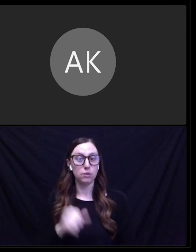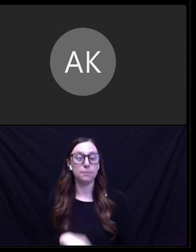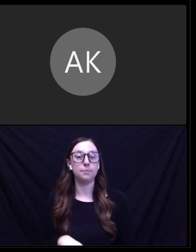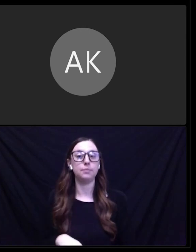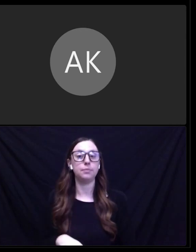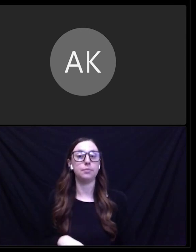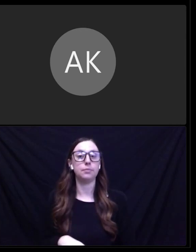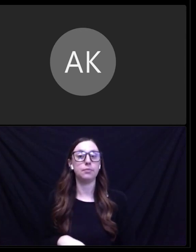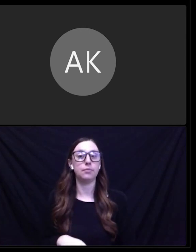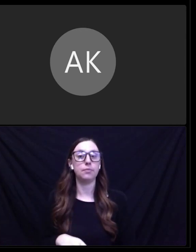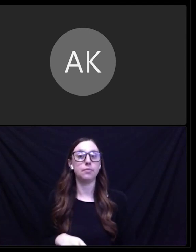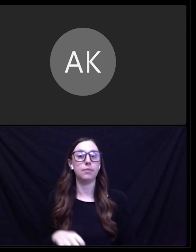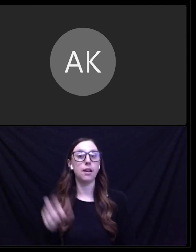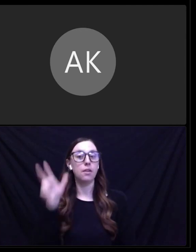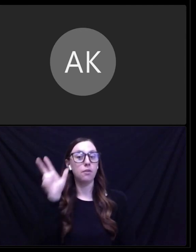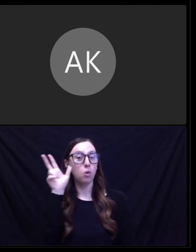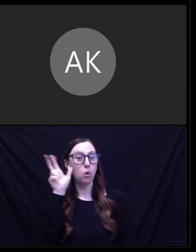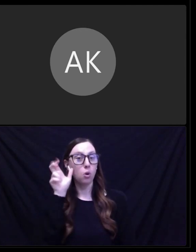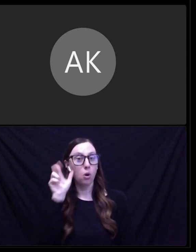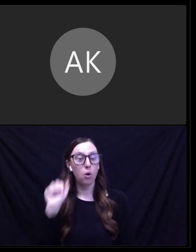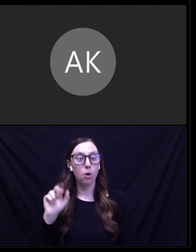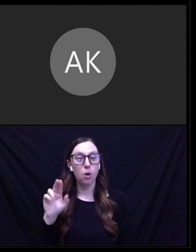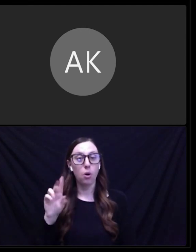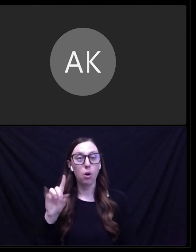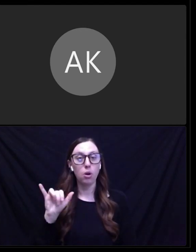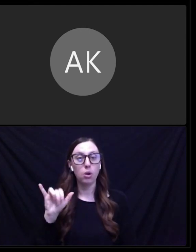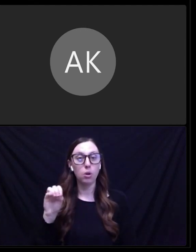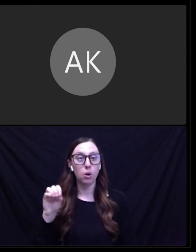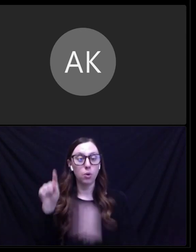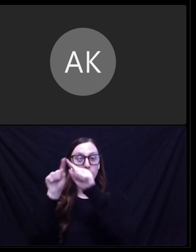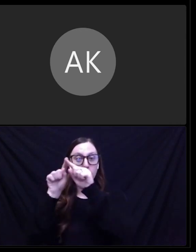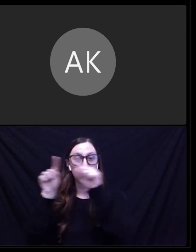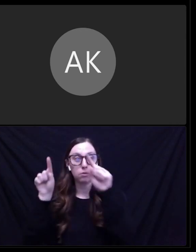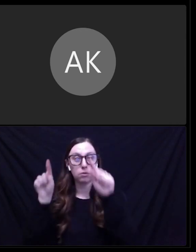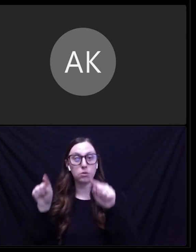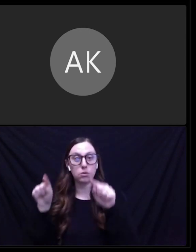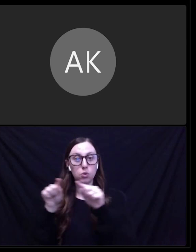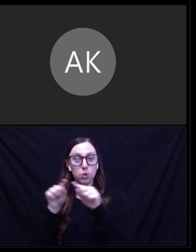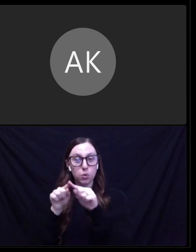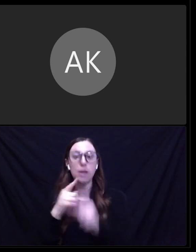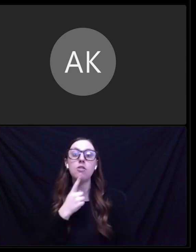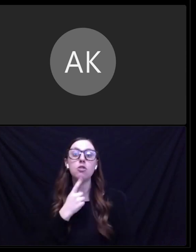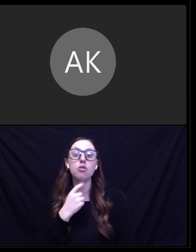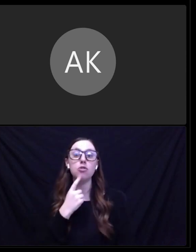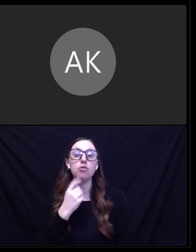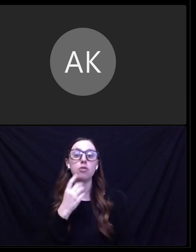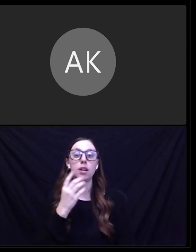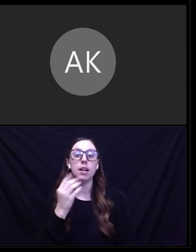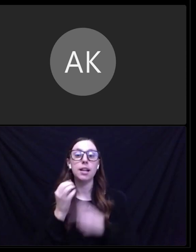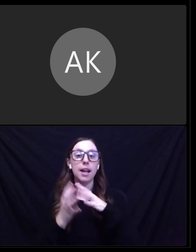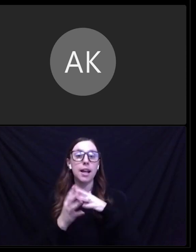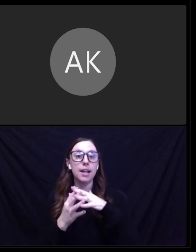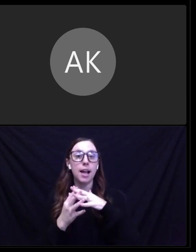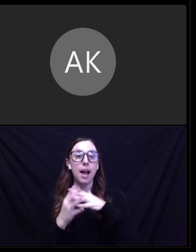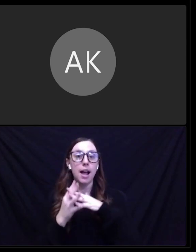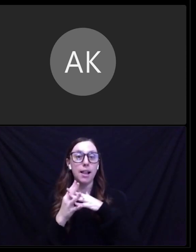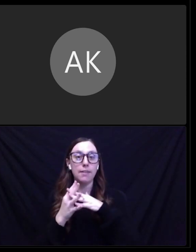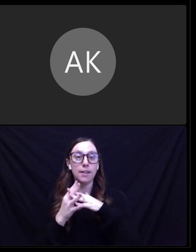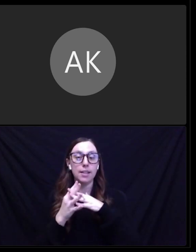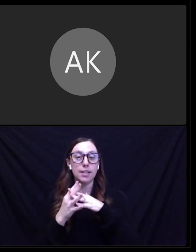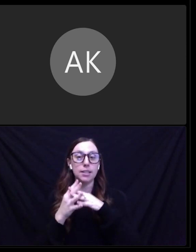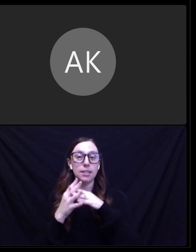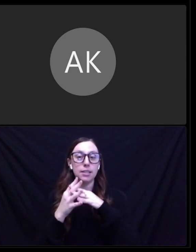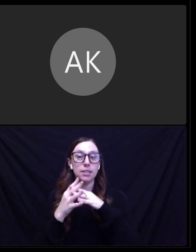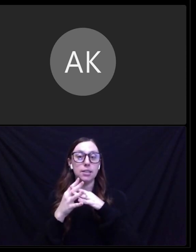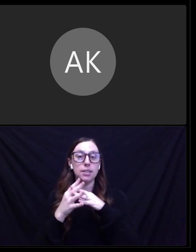is a square button. It also has, along with the elevated square on the outside, an